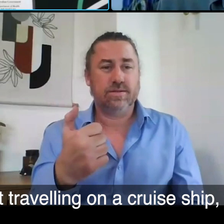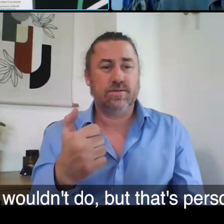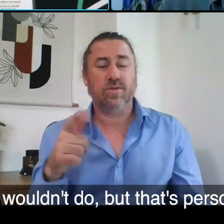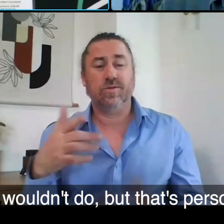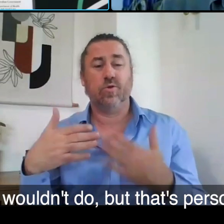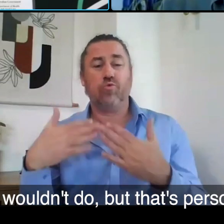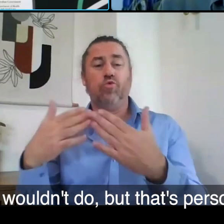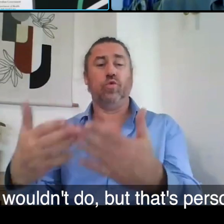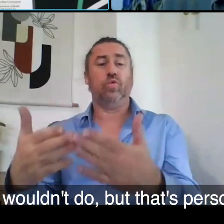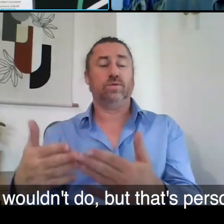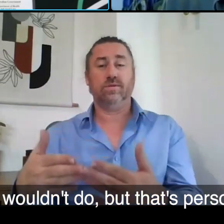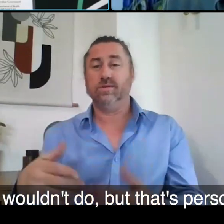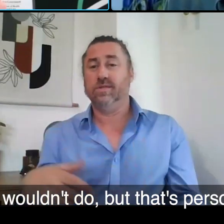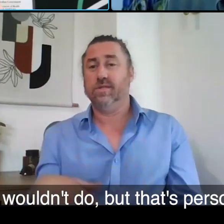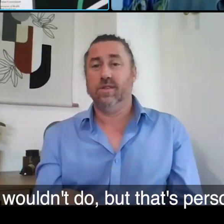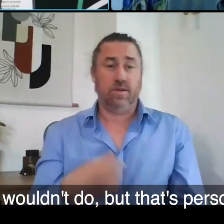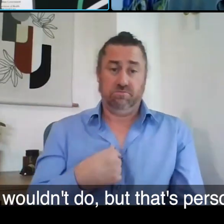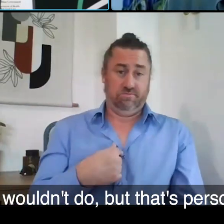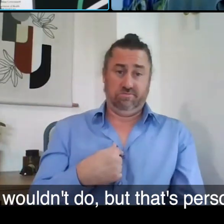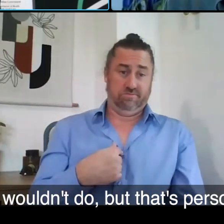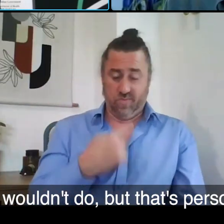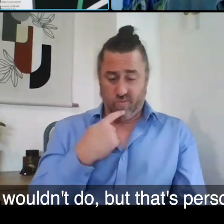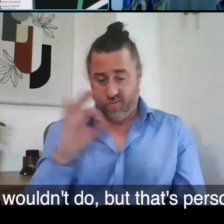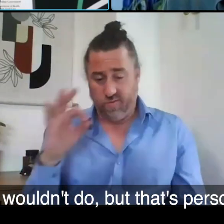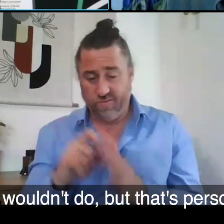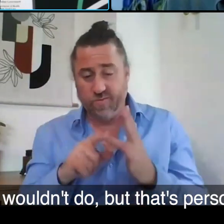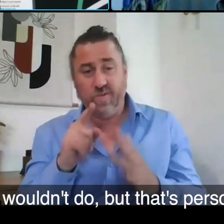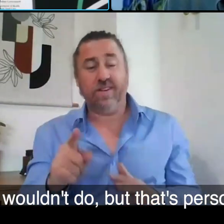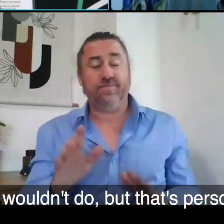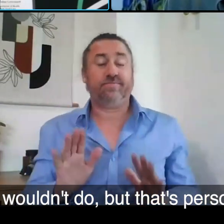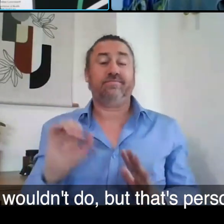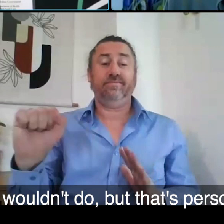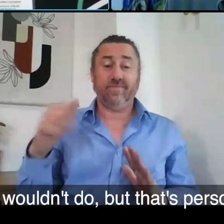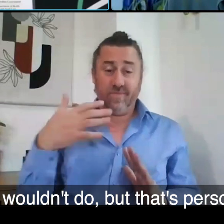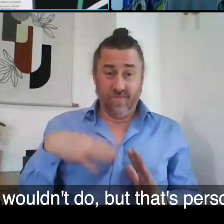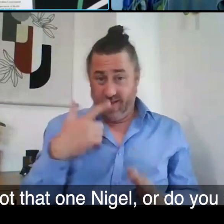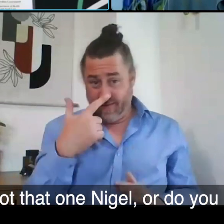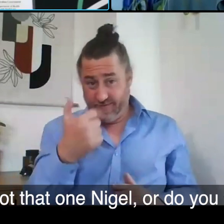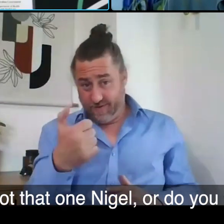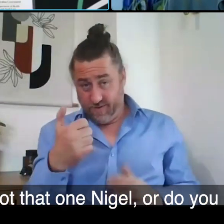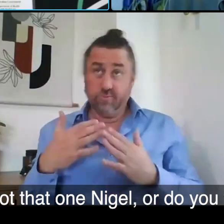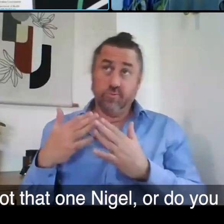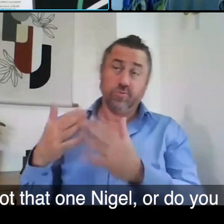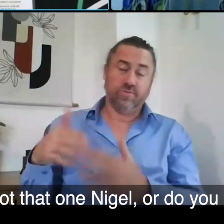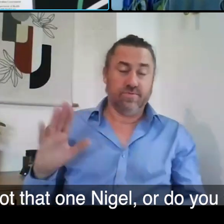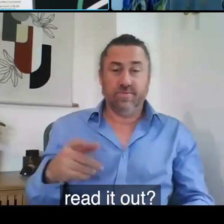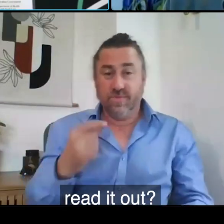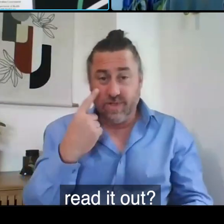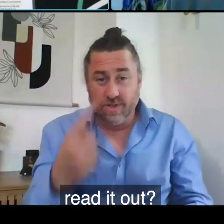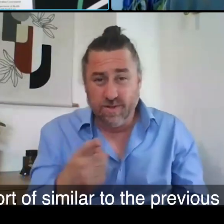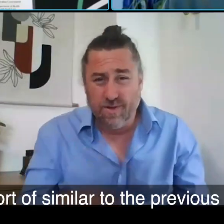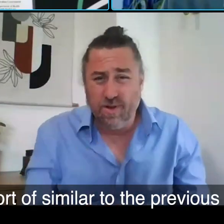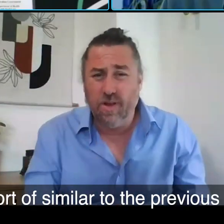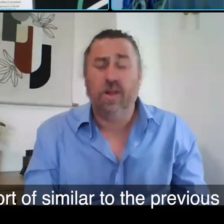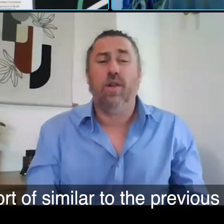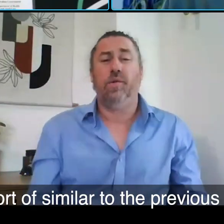ship, which personally I wouldn't do, but that's personal choice. Have you got that one, Nigel, or do you want me to read it out?